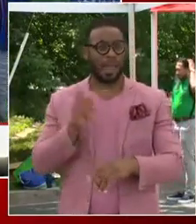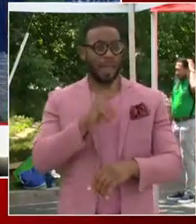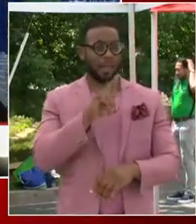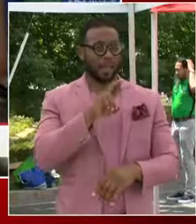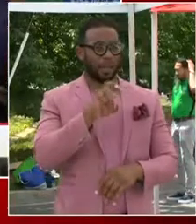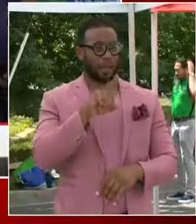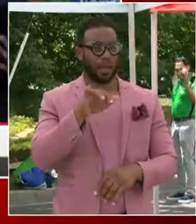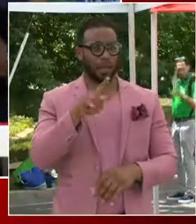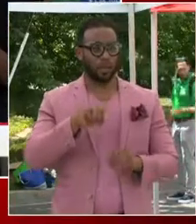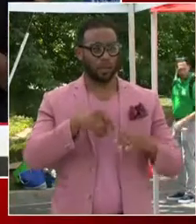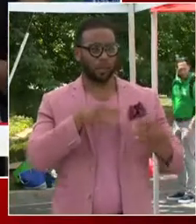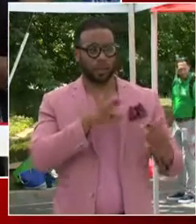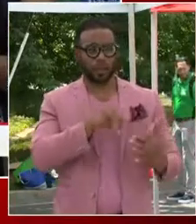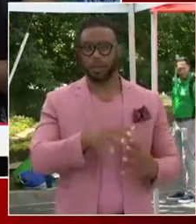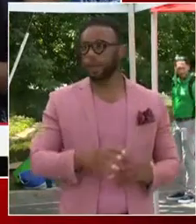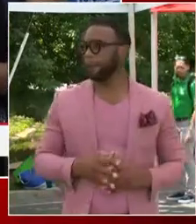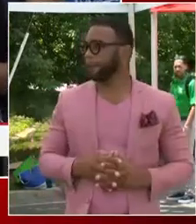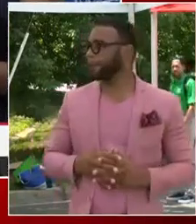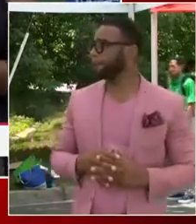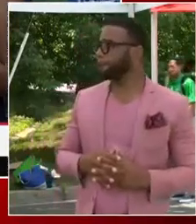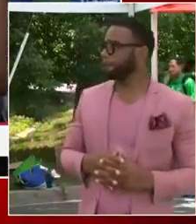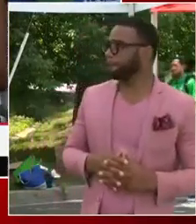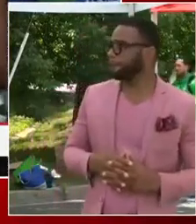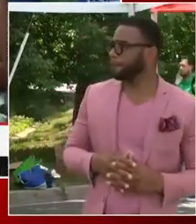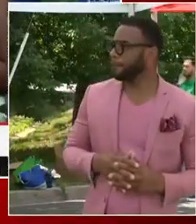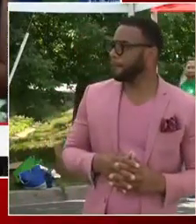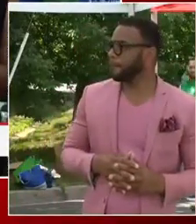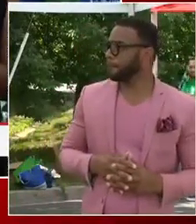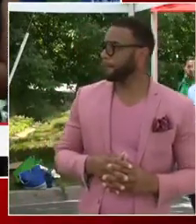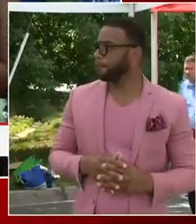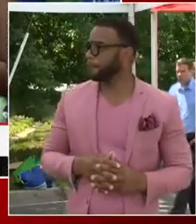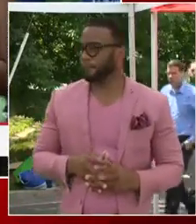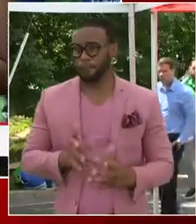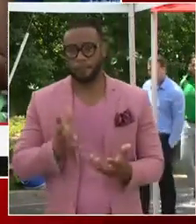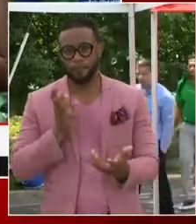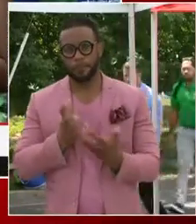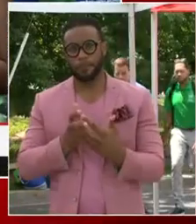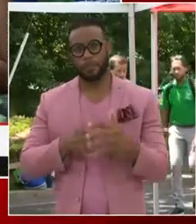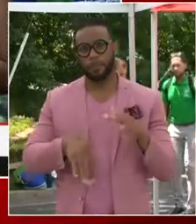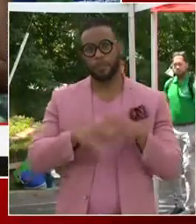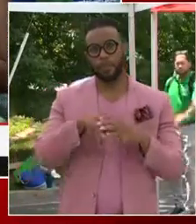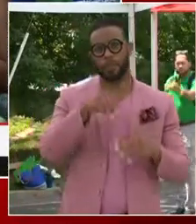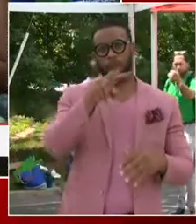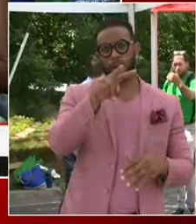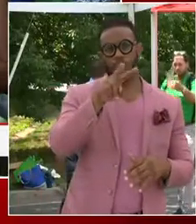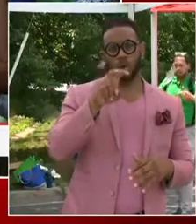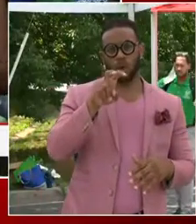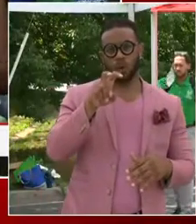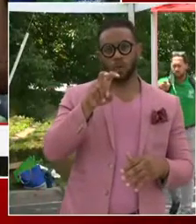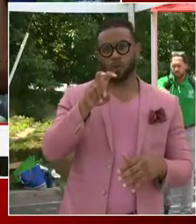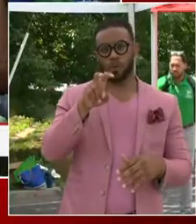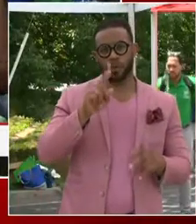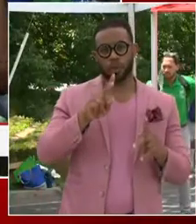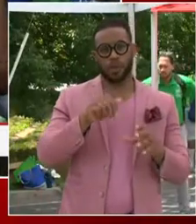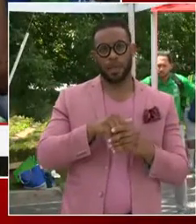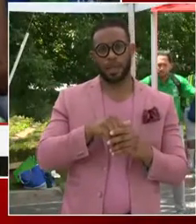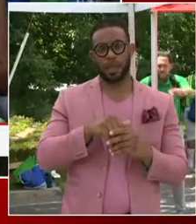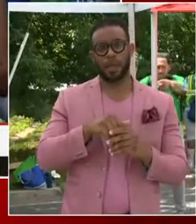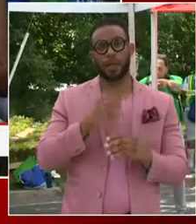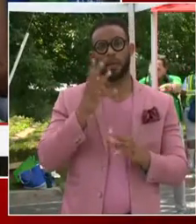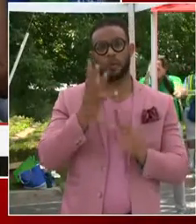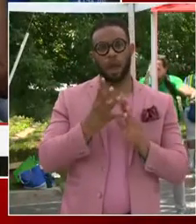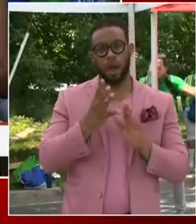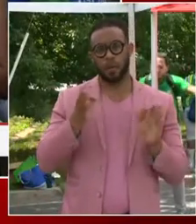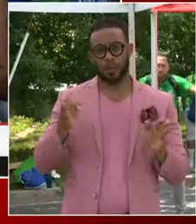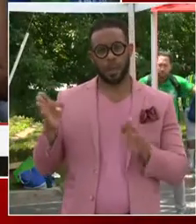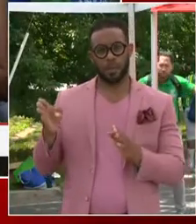that. So the pod has 4 rooms in it. It can actually accommodate 200 in a 4-hour period, so you can get 400 people in an 8-hour day.